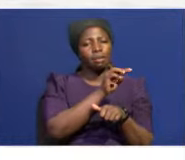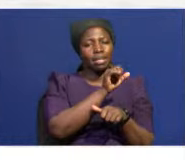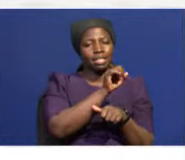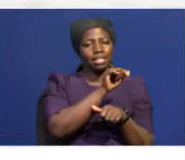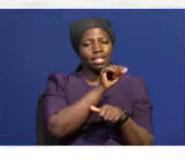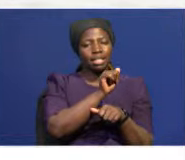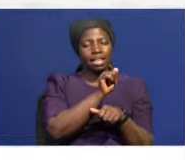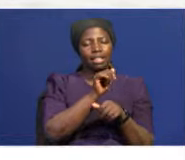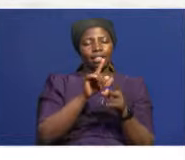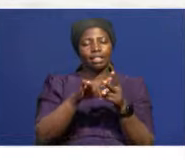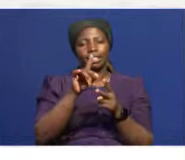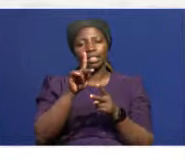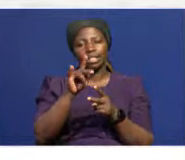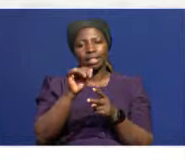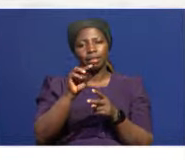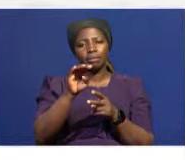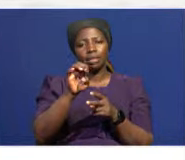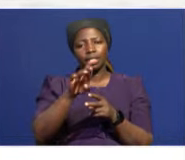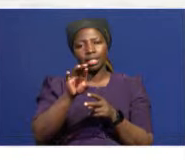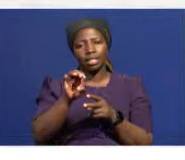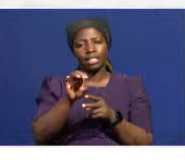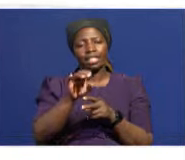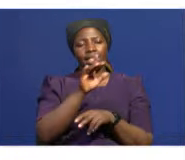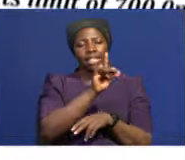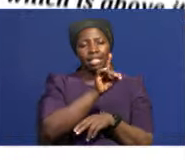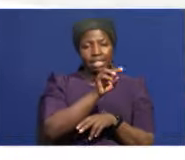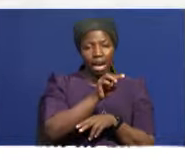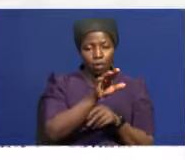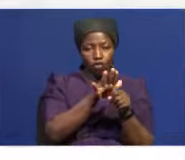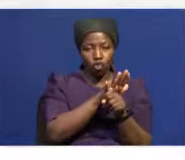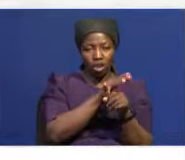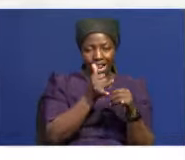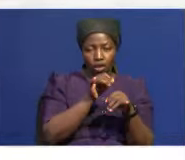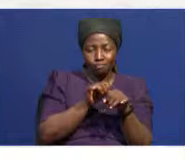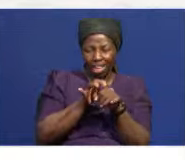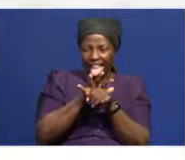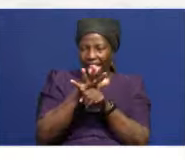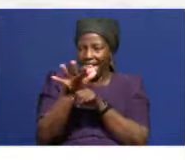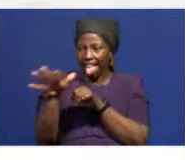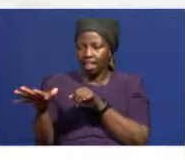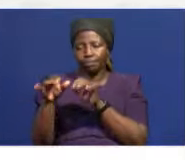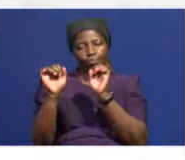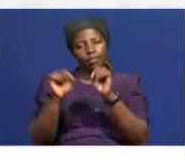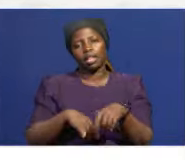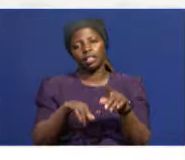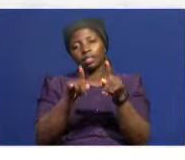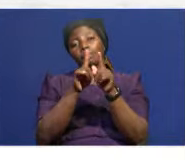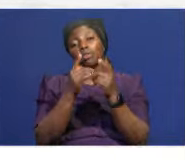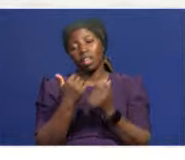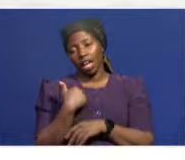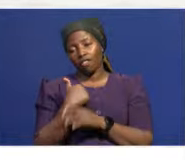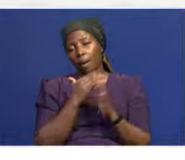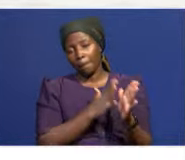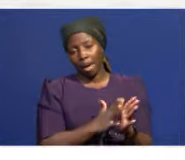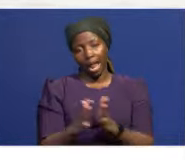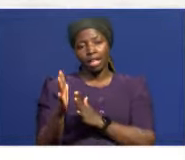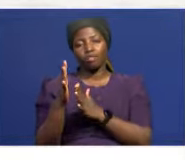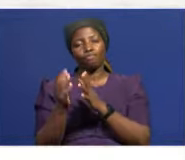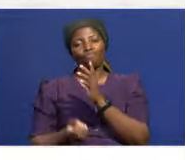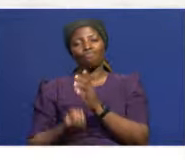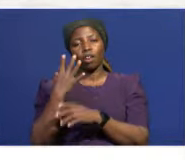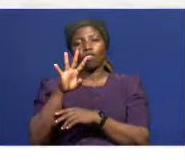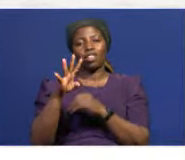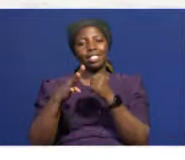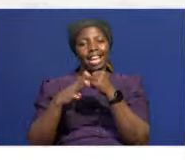Kiambere Dam, which has experienced an overflow. Among some of the interventions in place is the setting up of 49 displaced